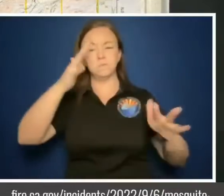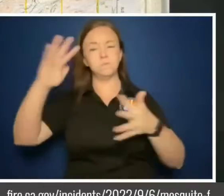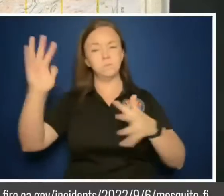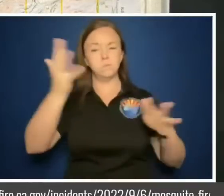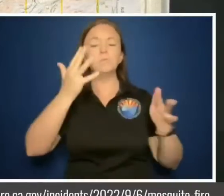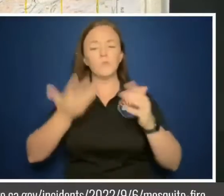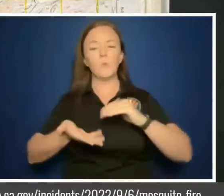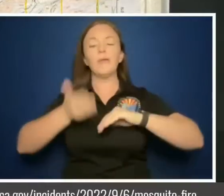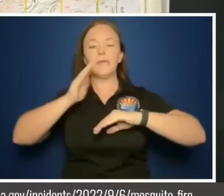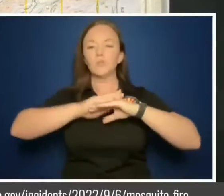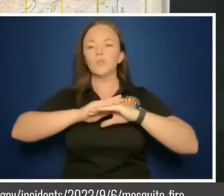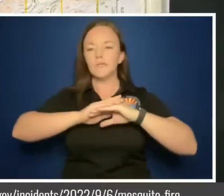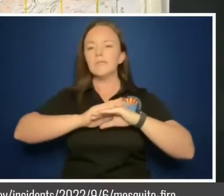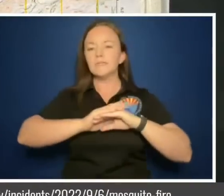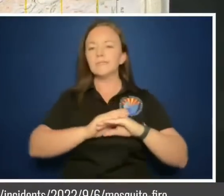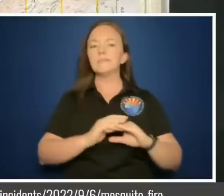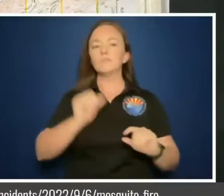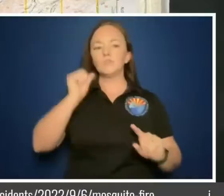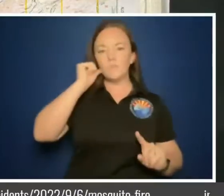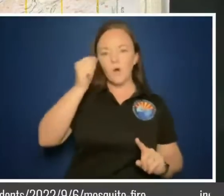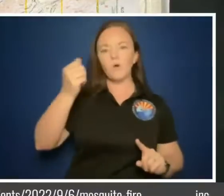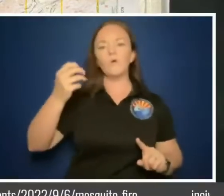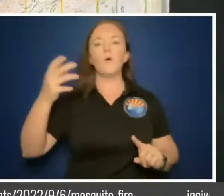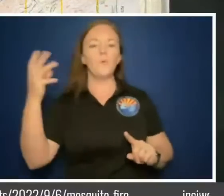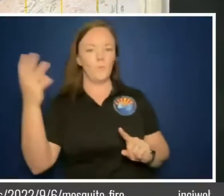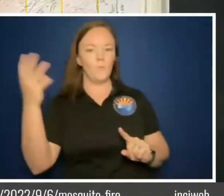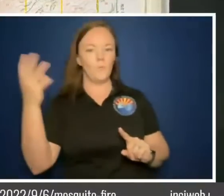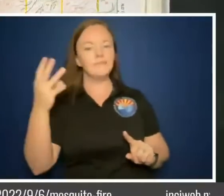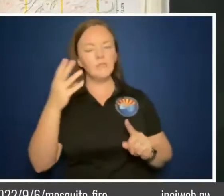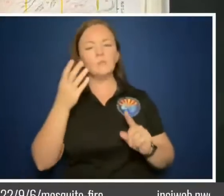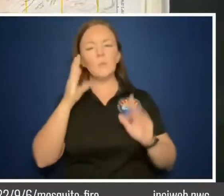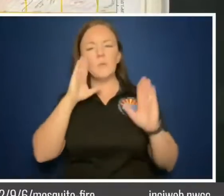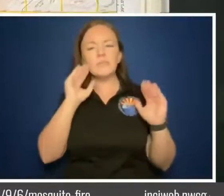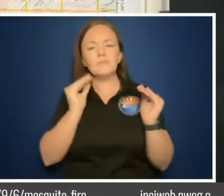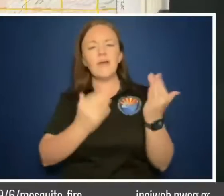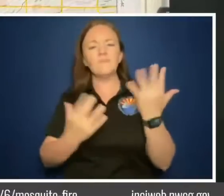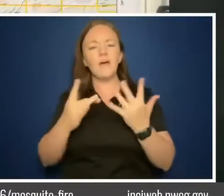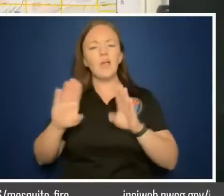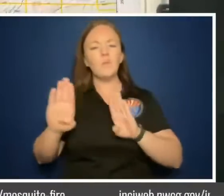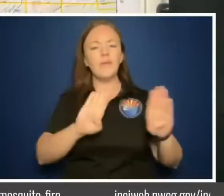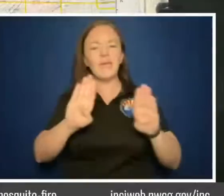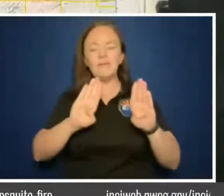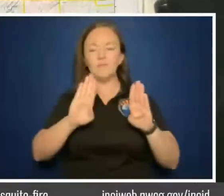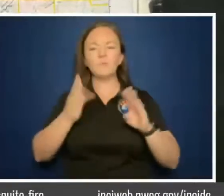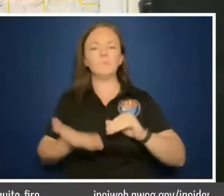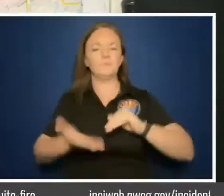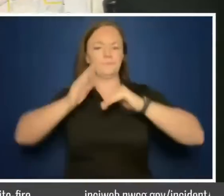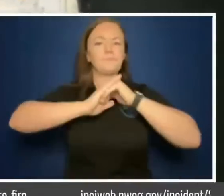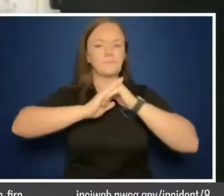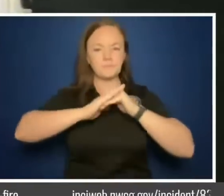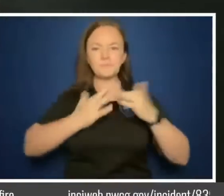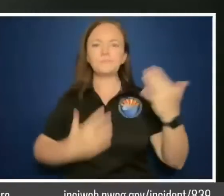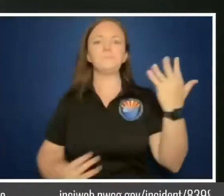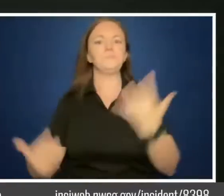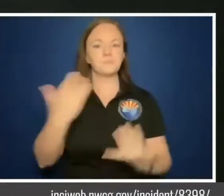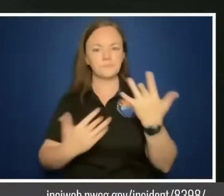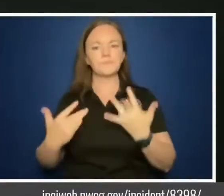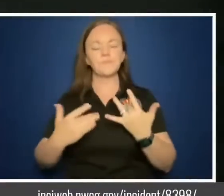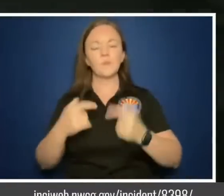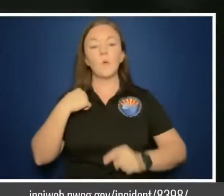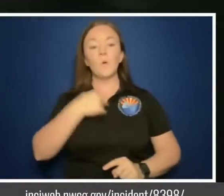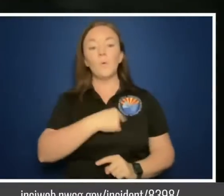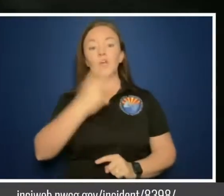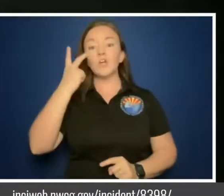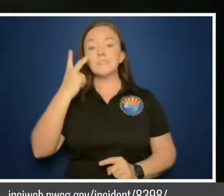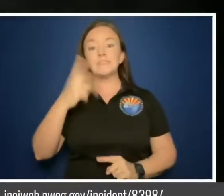of an uptick in fire behavior. And I want to touch on that. We are seeing historically dry fuels.